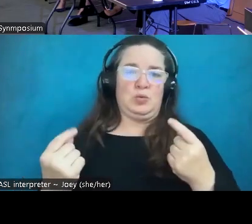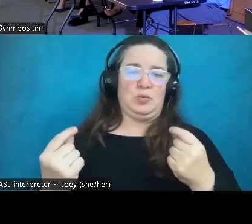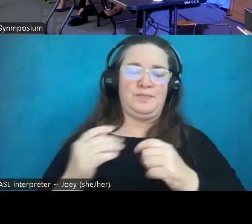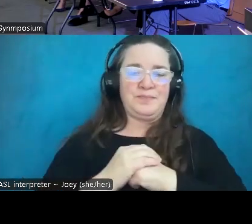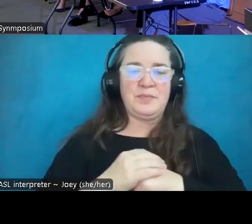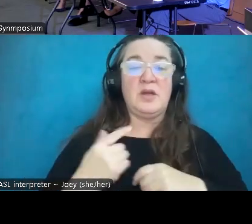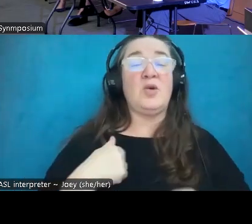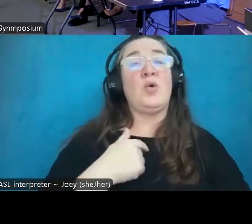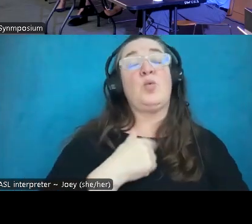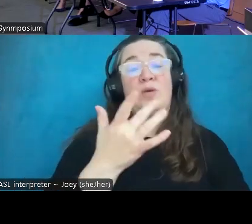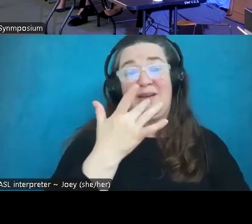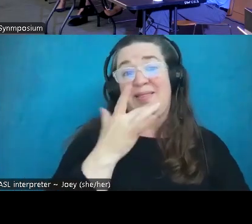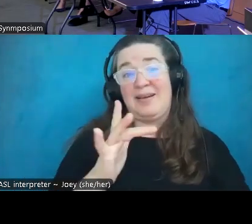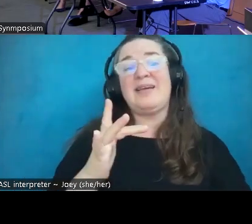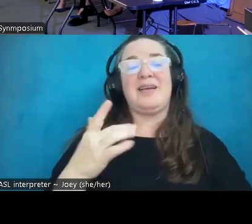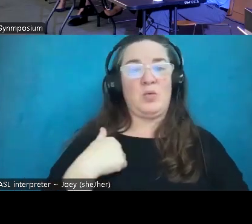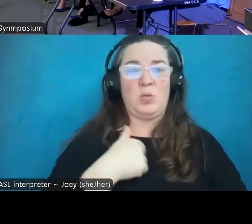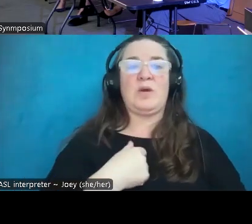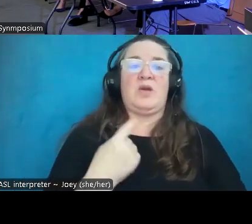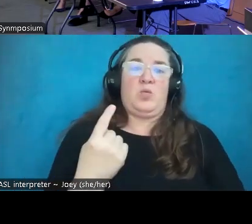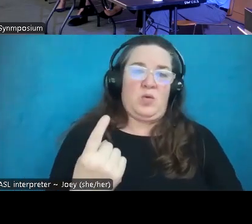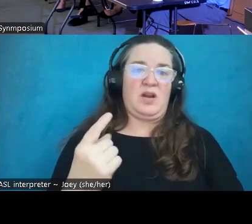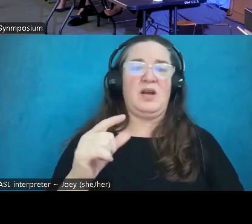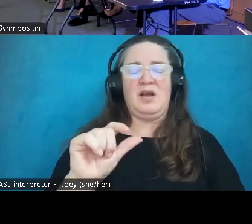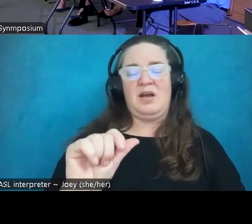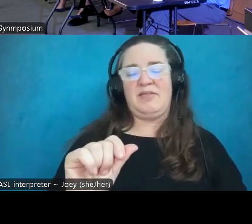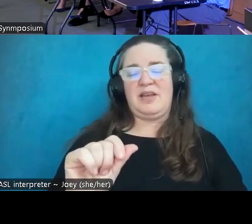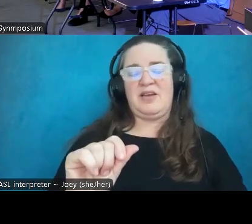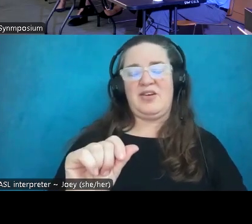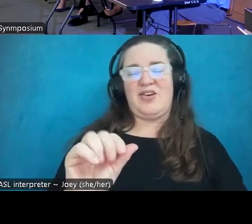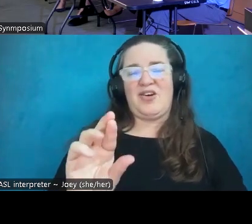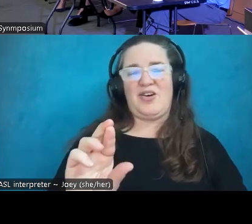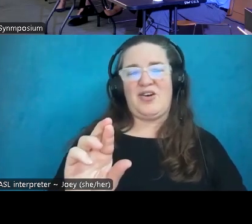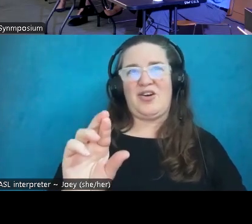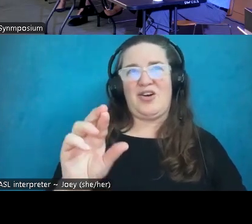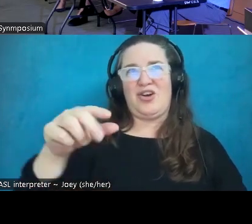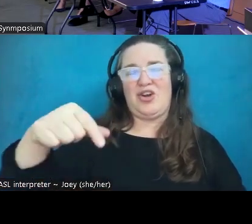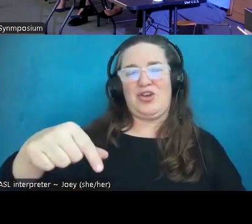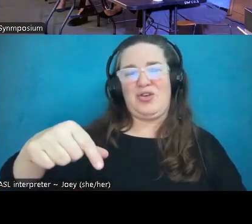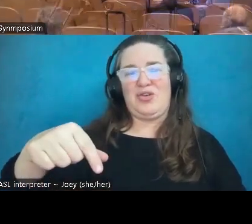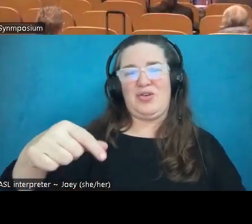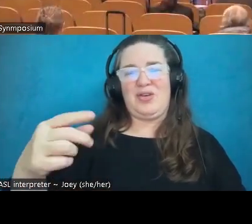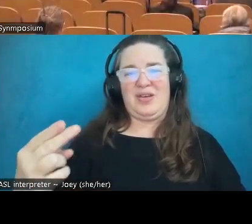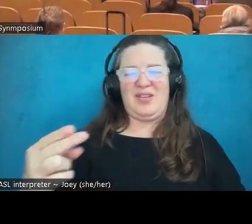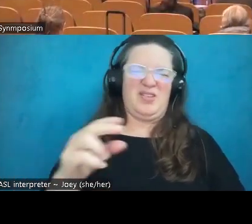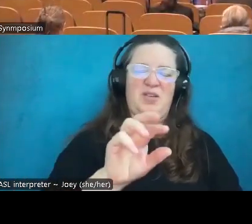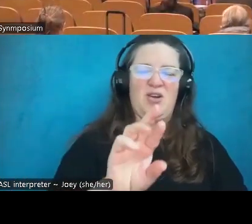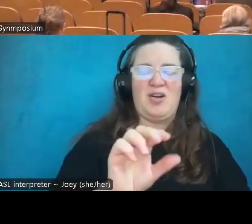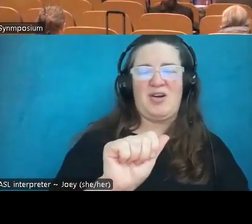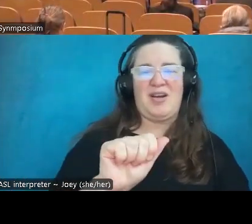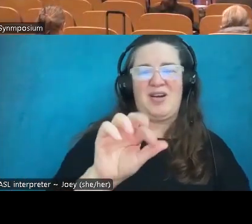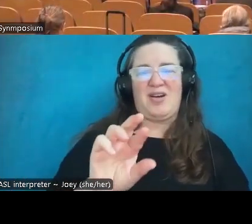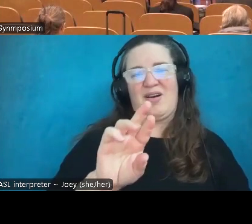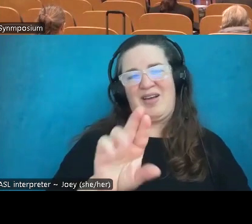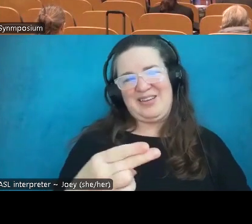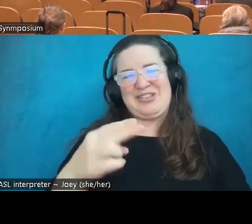to be one of the AHRQ-funded sites. So we also are taking a tiered approach where we begin with community engagement to help people associate their symptoms with long